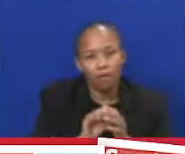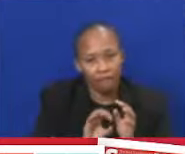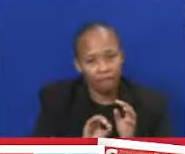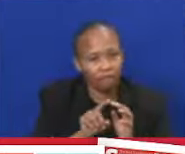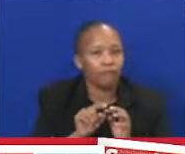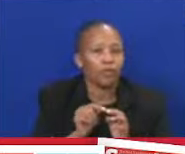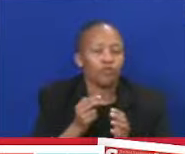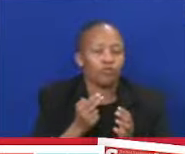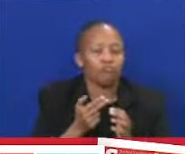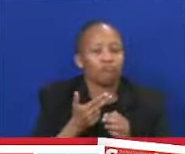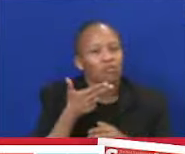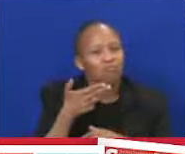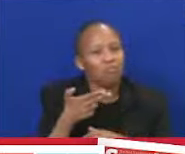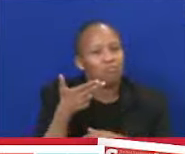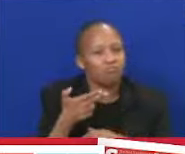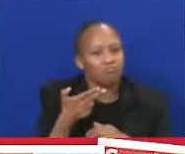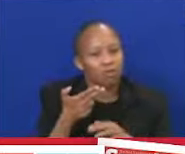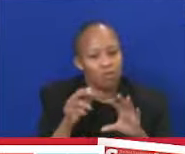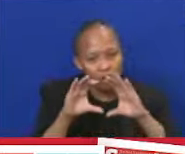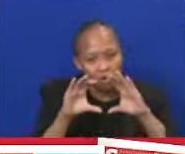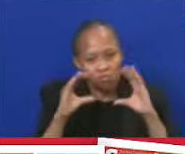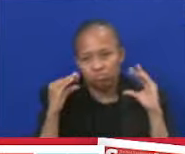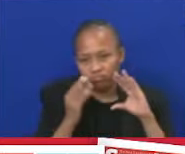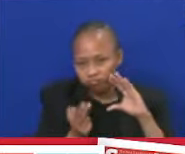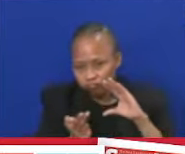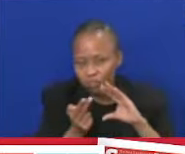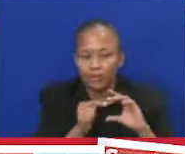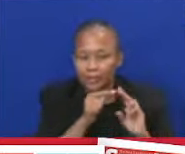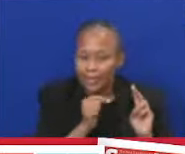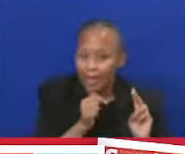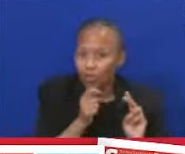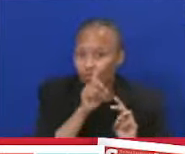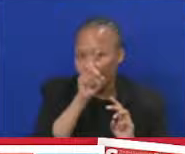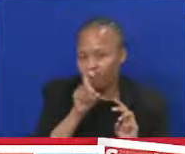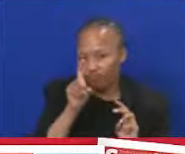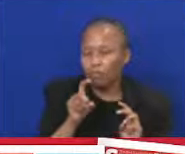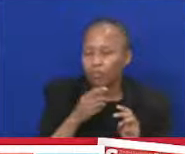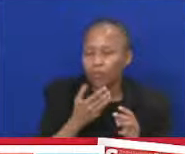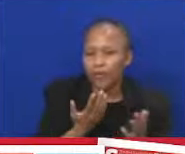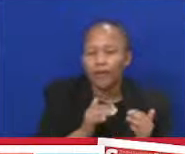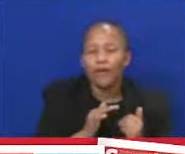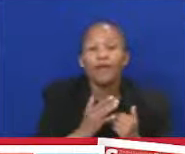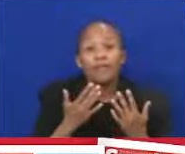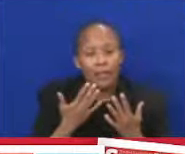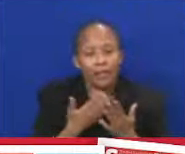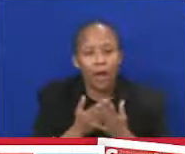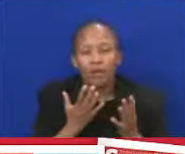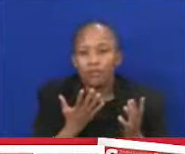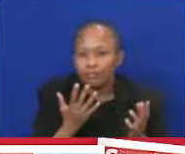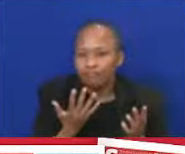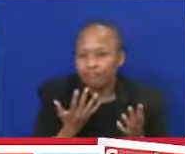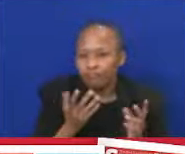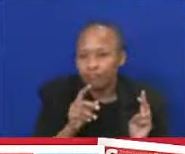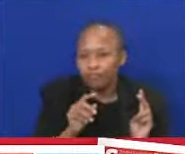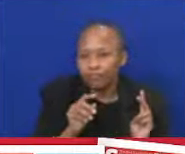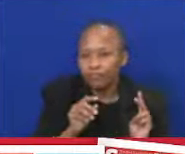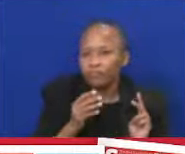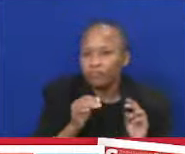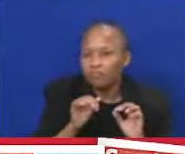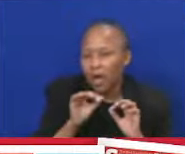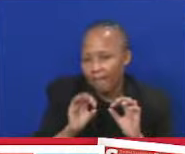I then asked for the permits for the firearms, the 4